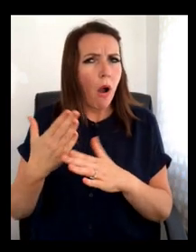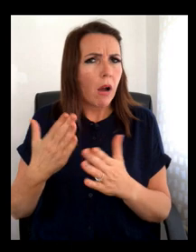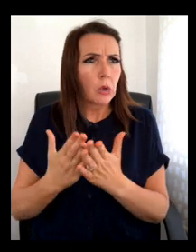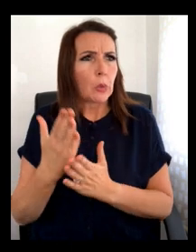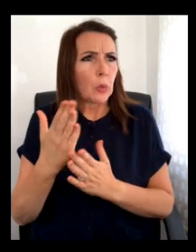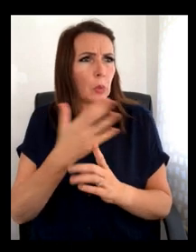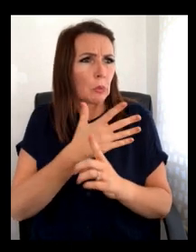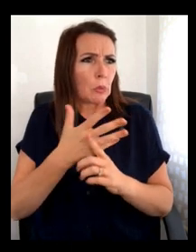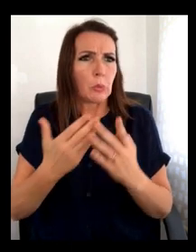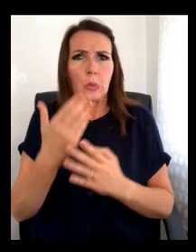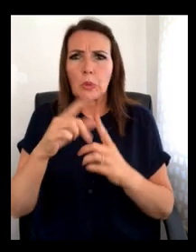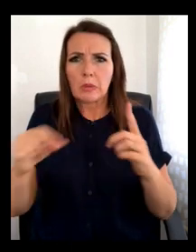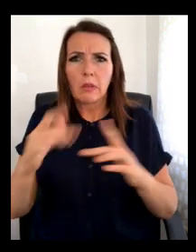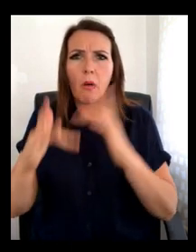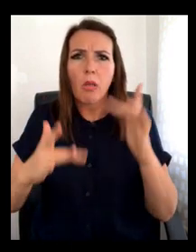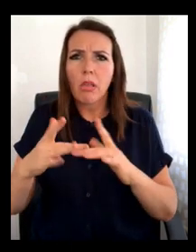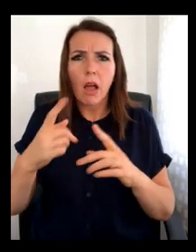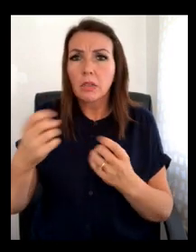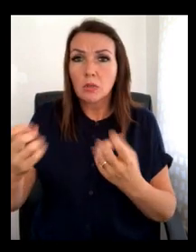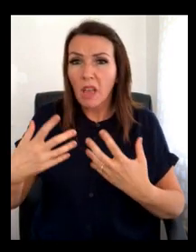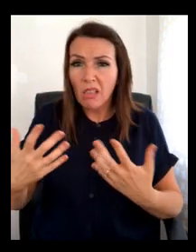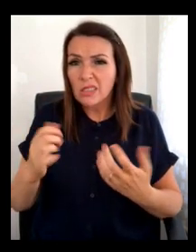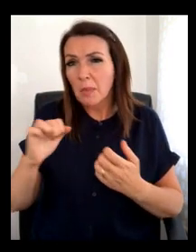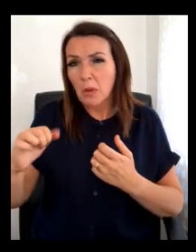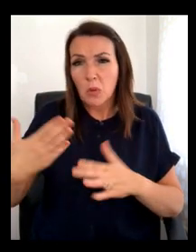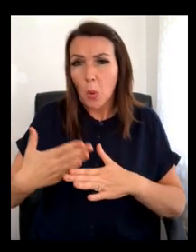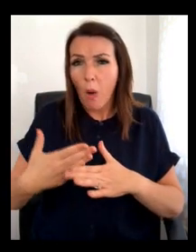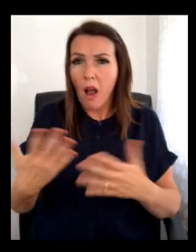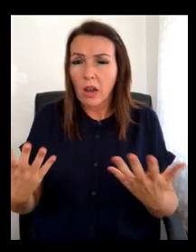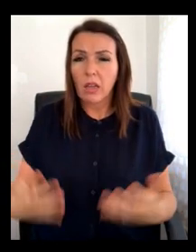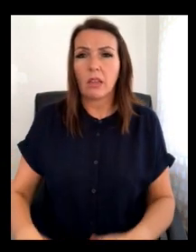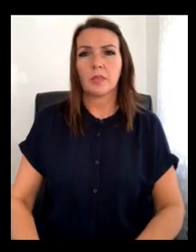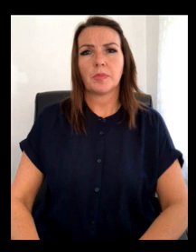working. Could you tell us about that or another aspect of your work that's been directly affected?